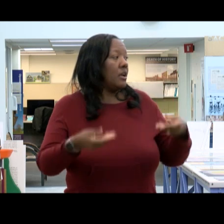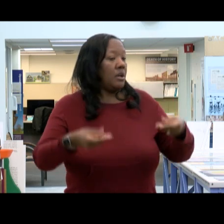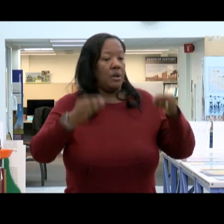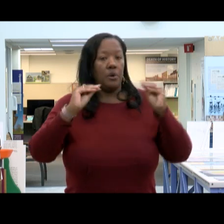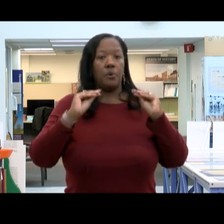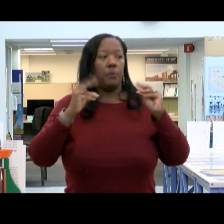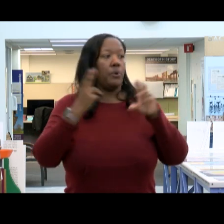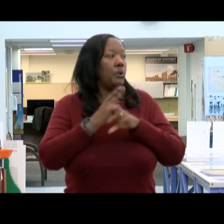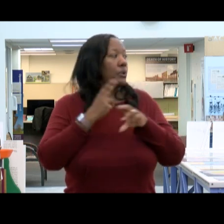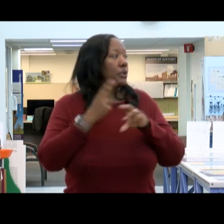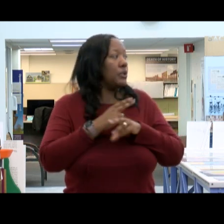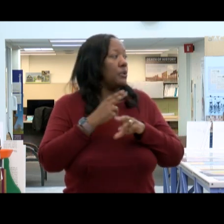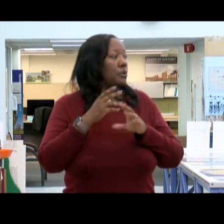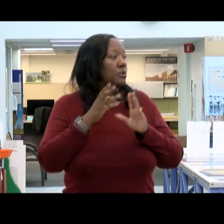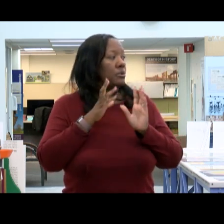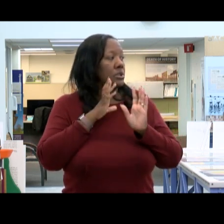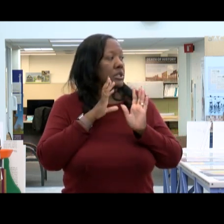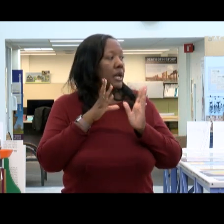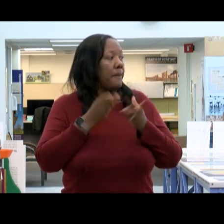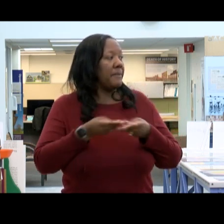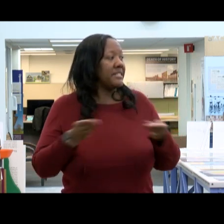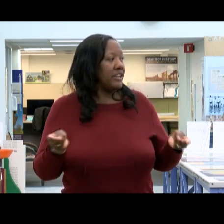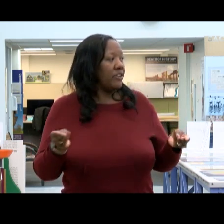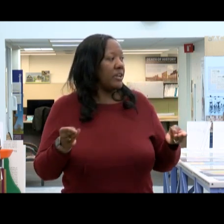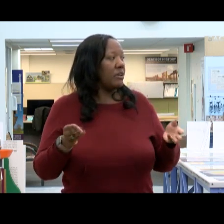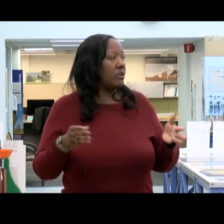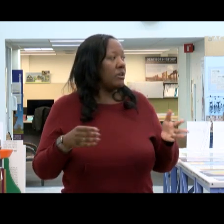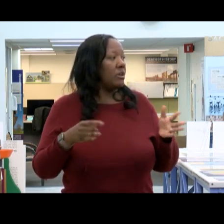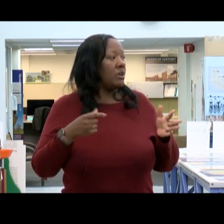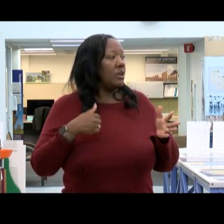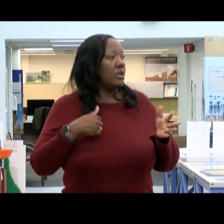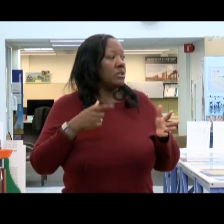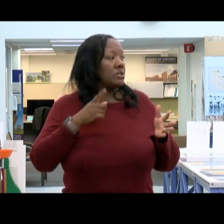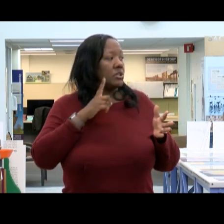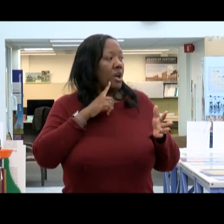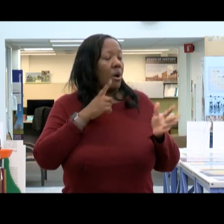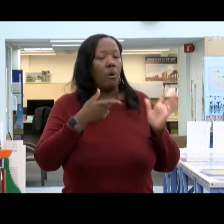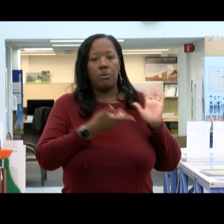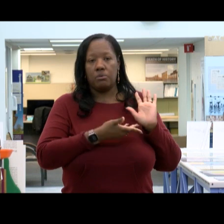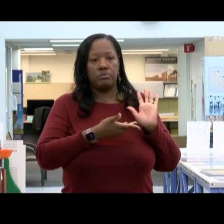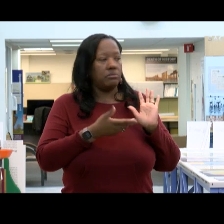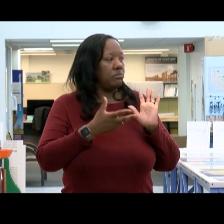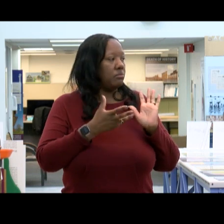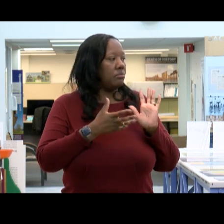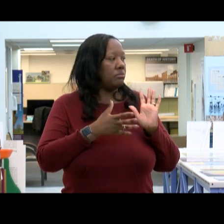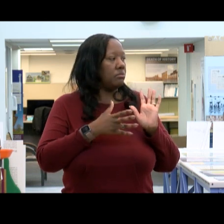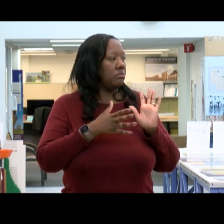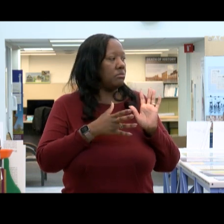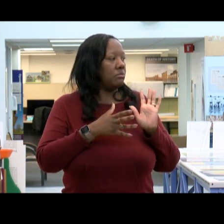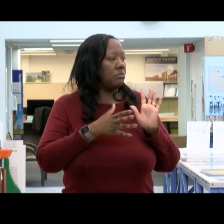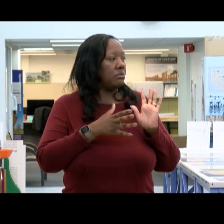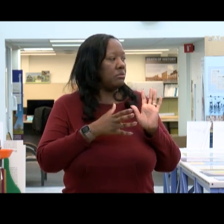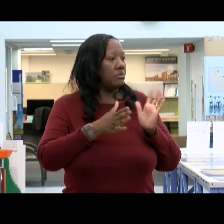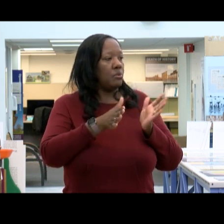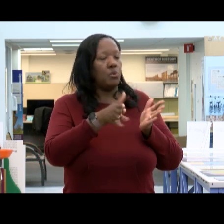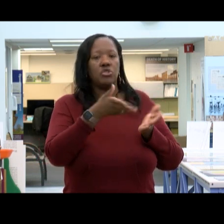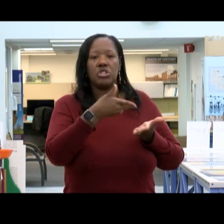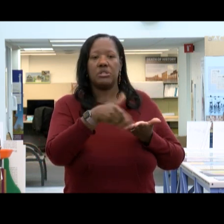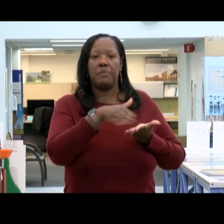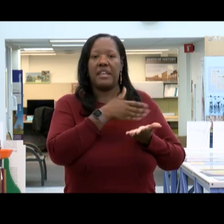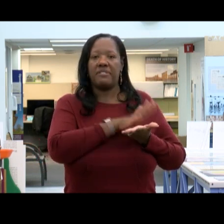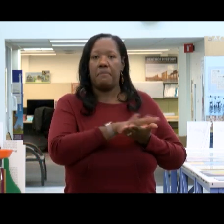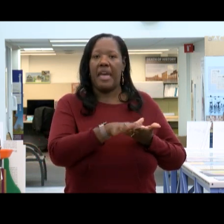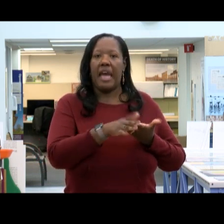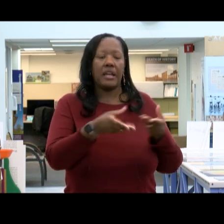this COVID signage that we did. So it came out, we had to change it several times, so we just clean off the back and do that. So